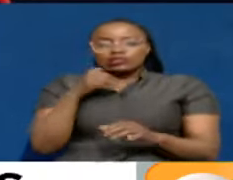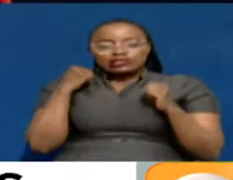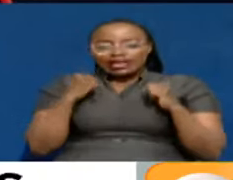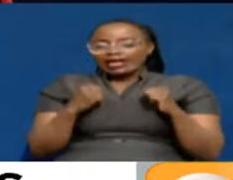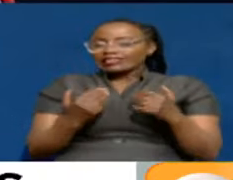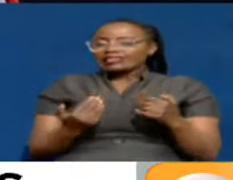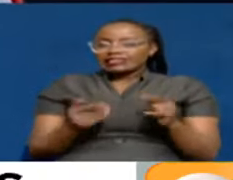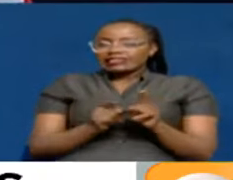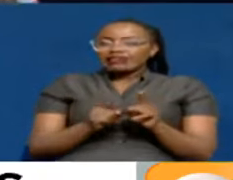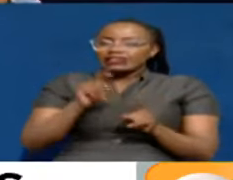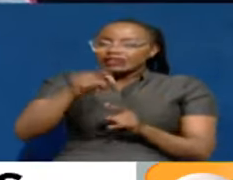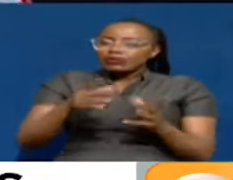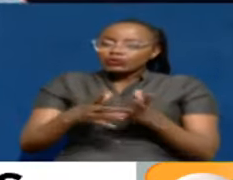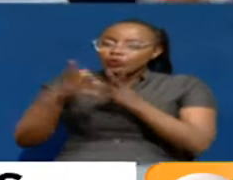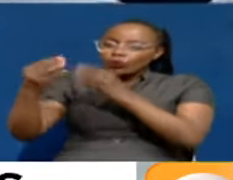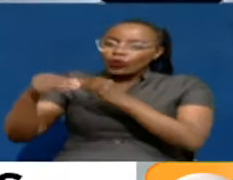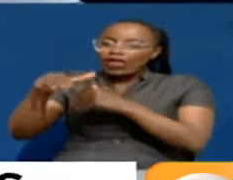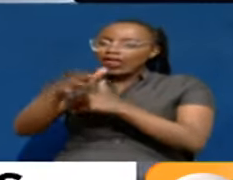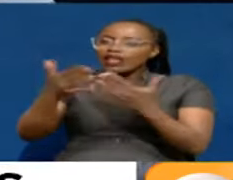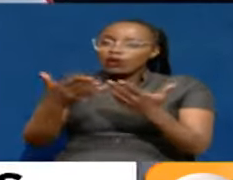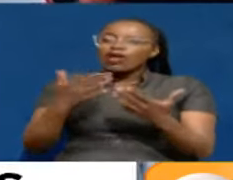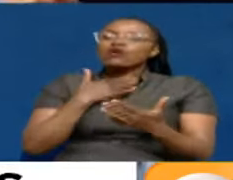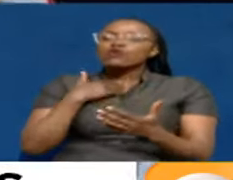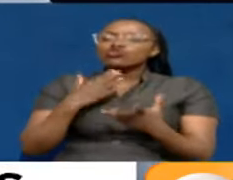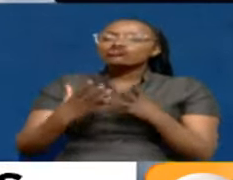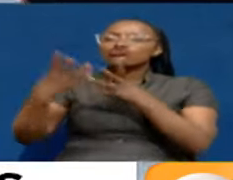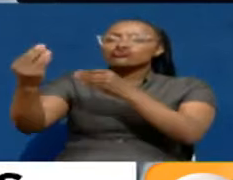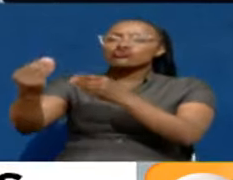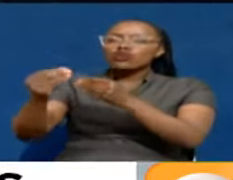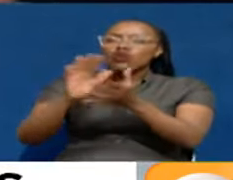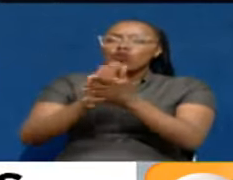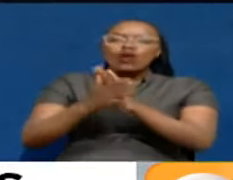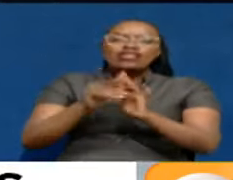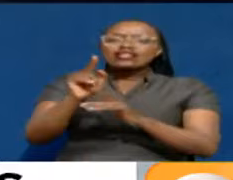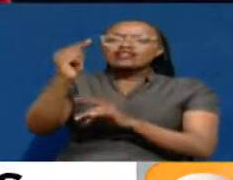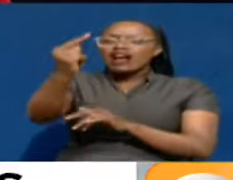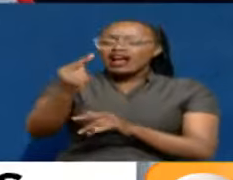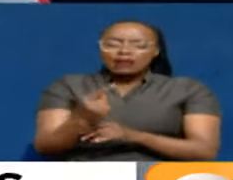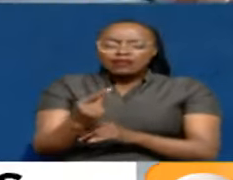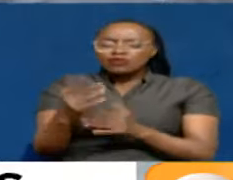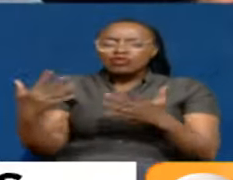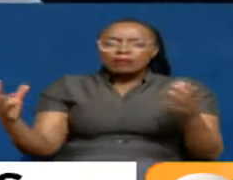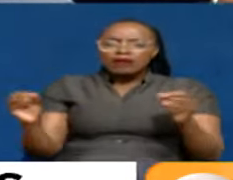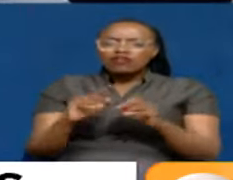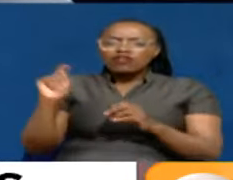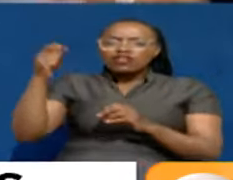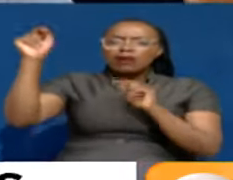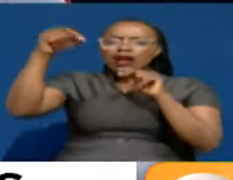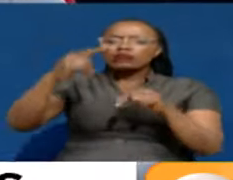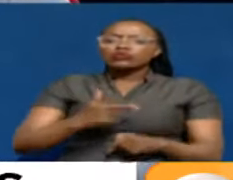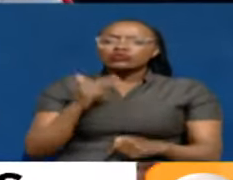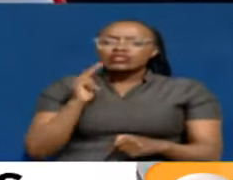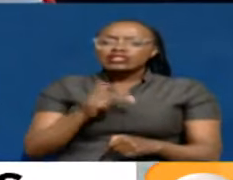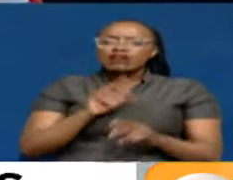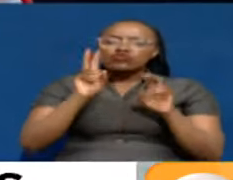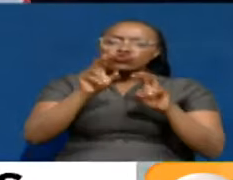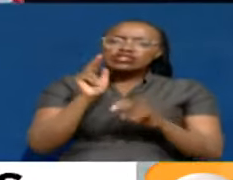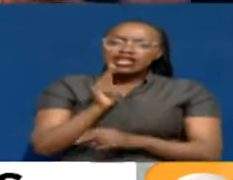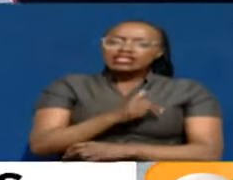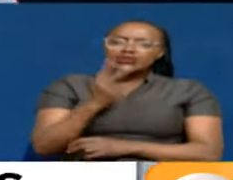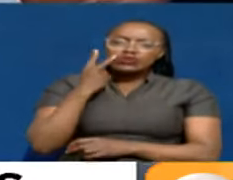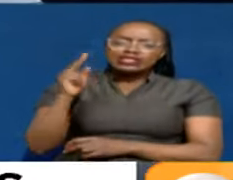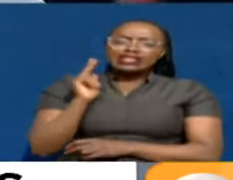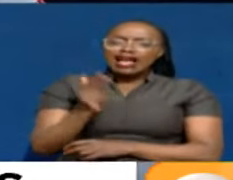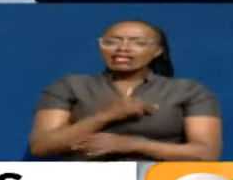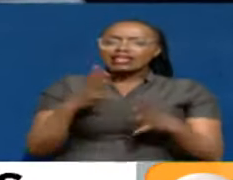it feels yes. like anapasa kuenda pali anataka kuenda as you were saying yeah. even if hakuji na goodies rais amekuja kutuzuru kuja kutuona just to